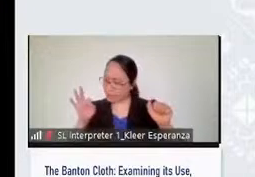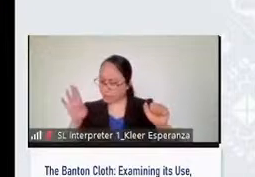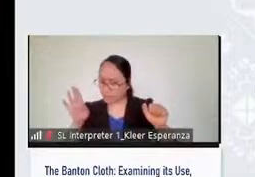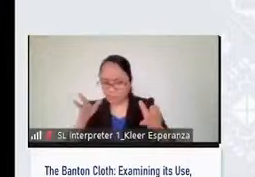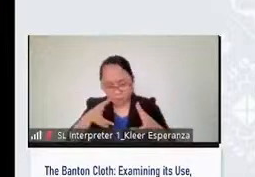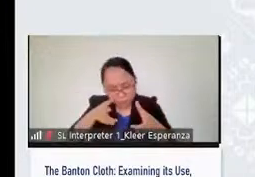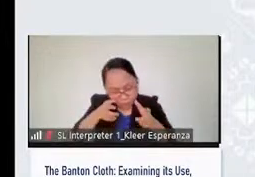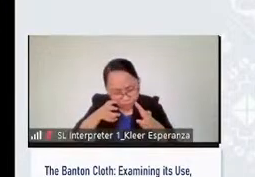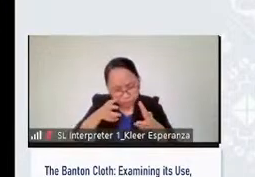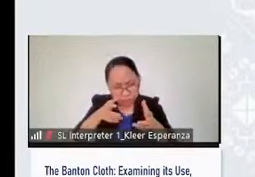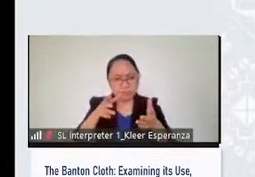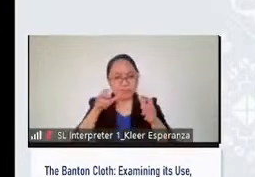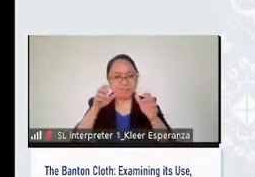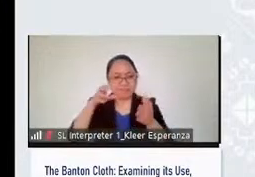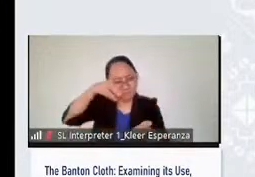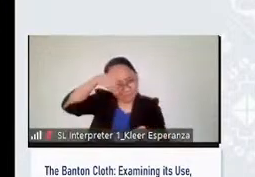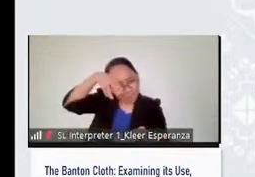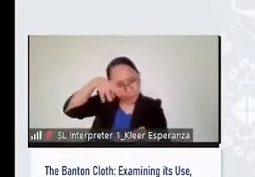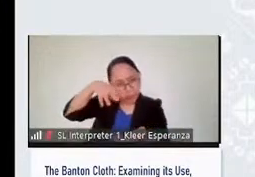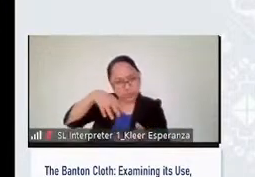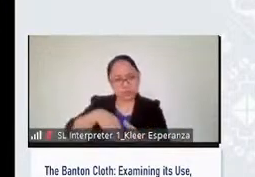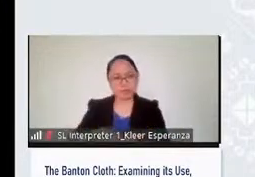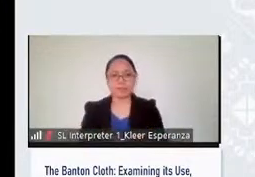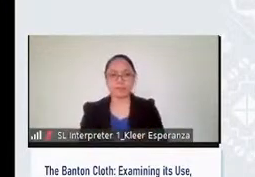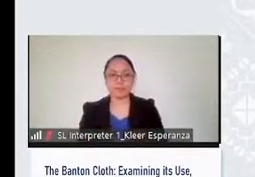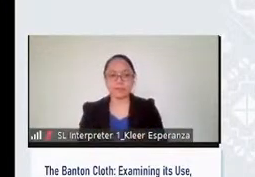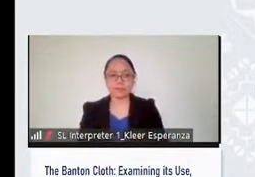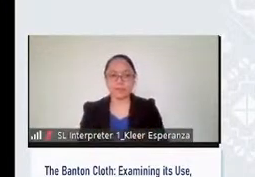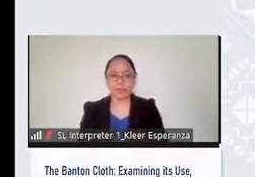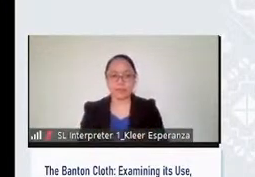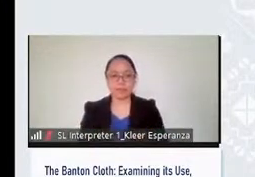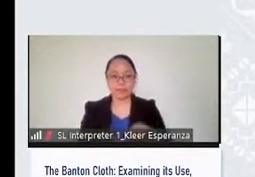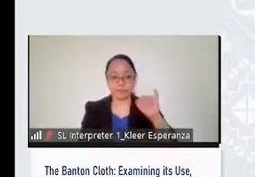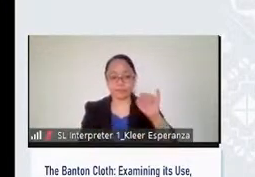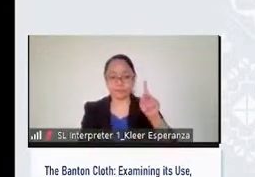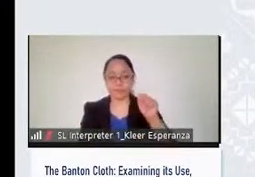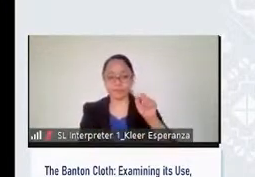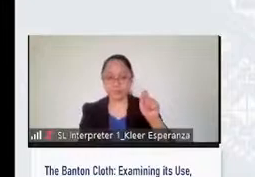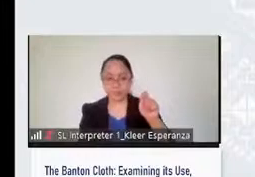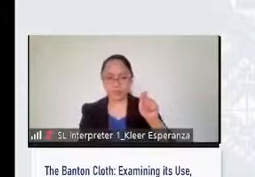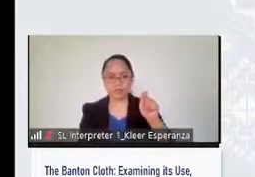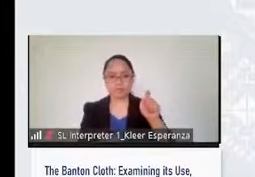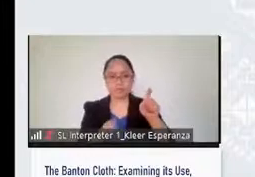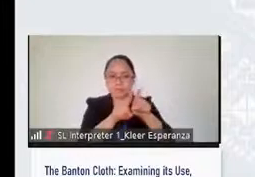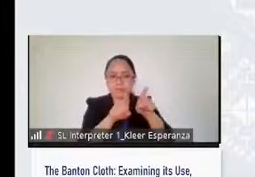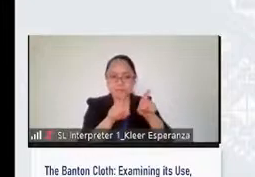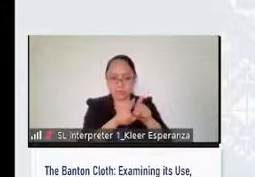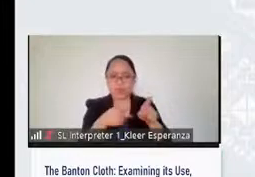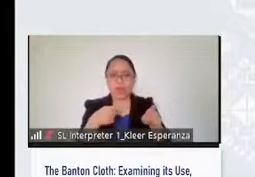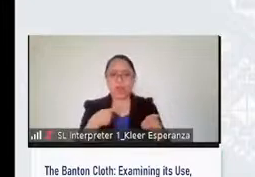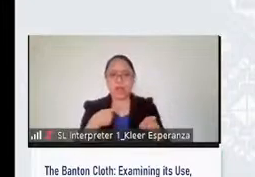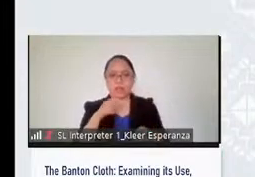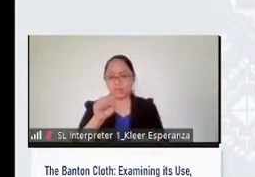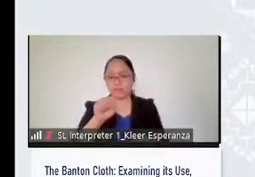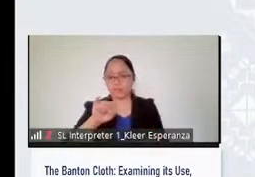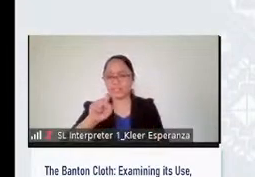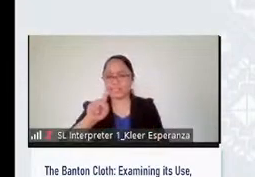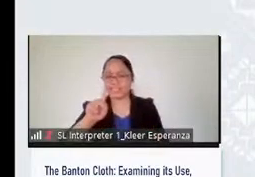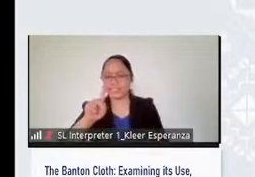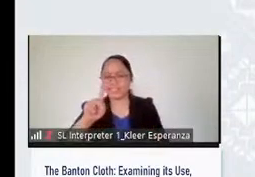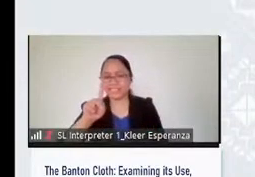Ikat was also employed in silk fabrics, particularly on the Malong Andon and Babalodan or Banalodan of the Maranao of Lanao del